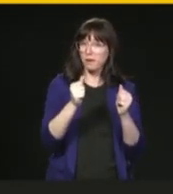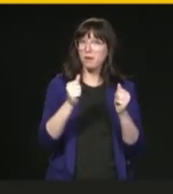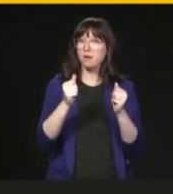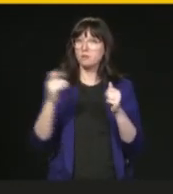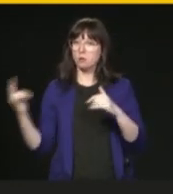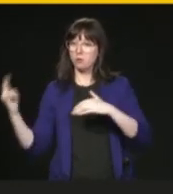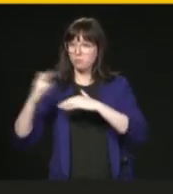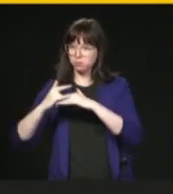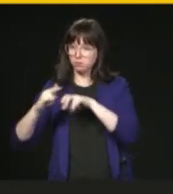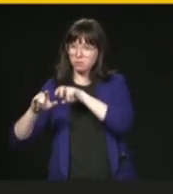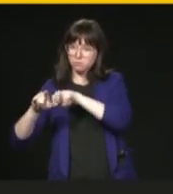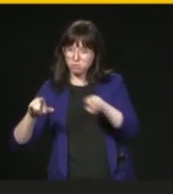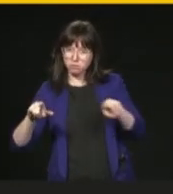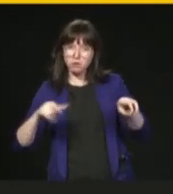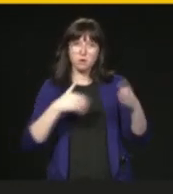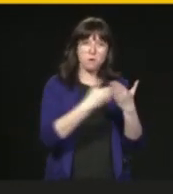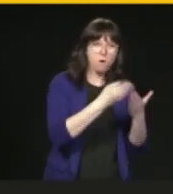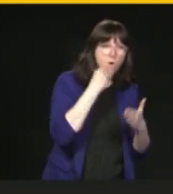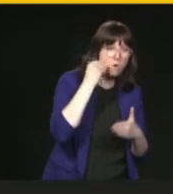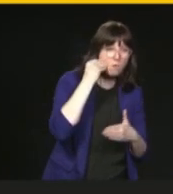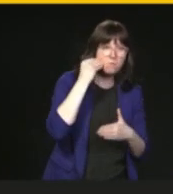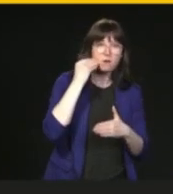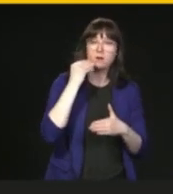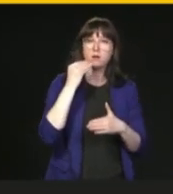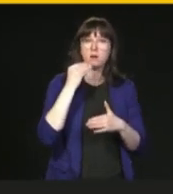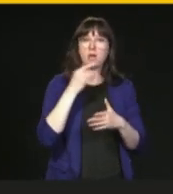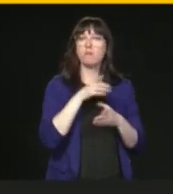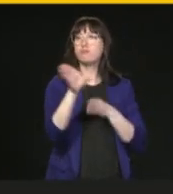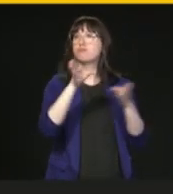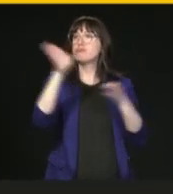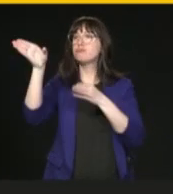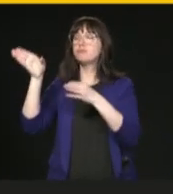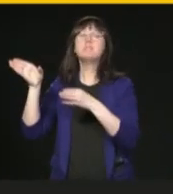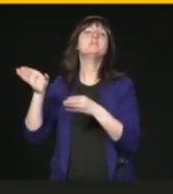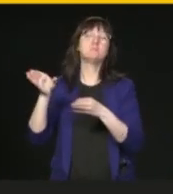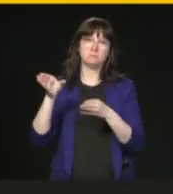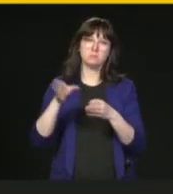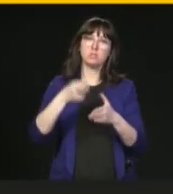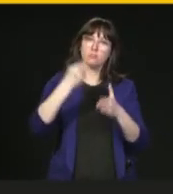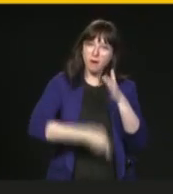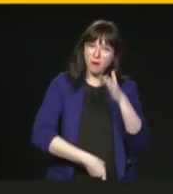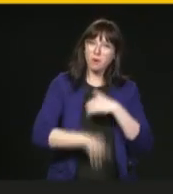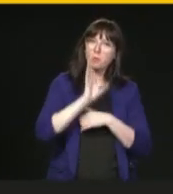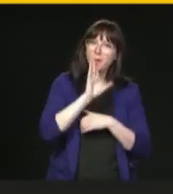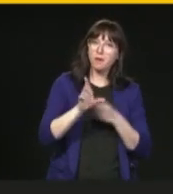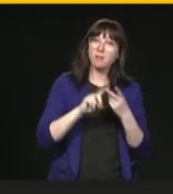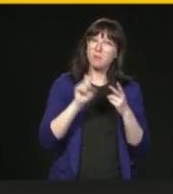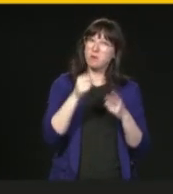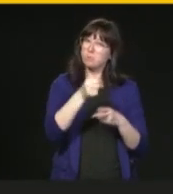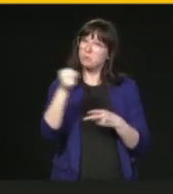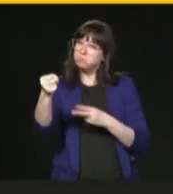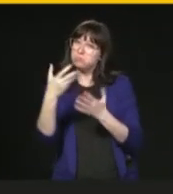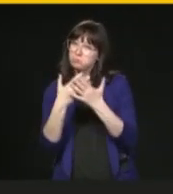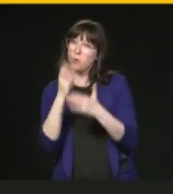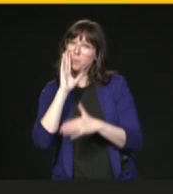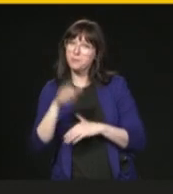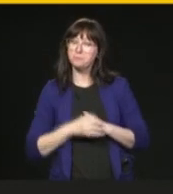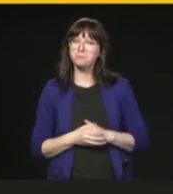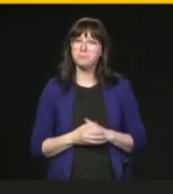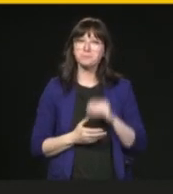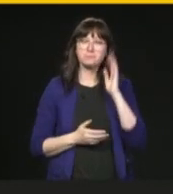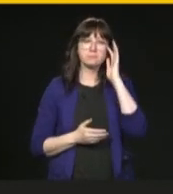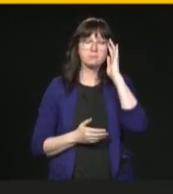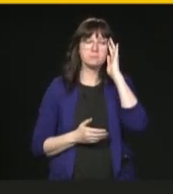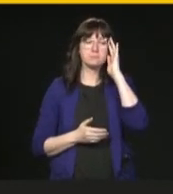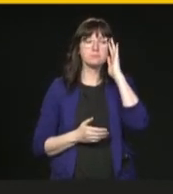upon re-entering Canada, they will be facing fines and perhaps even jail time.